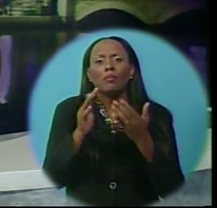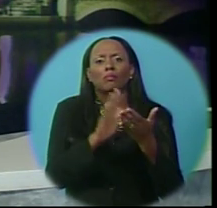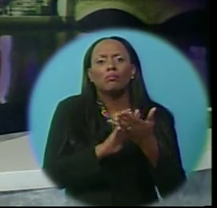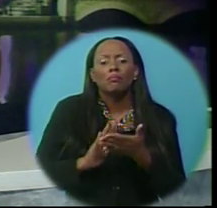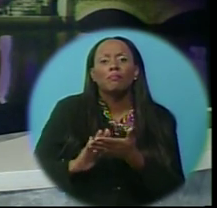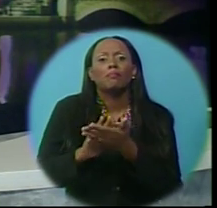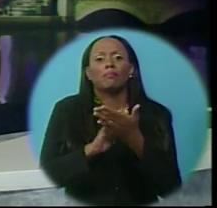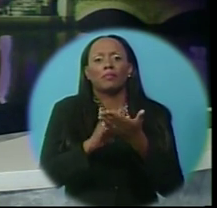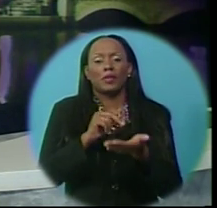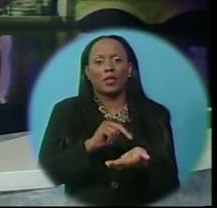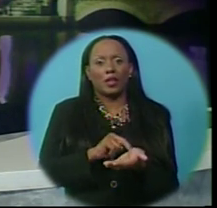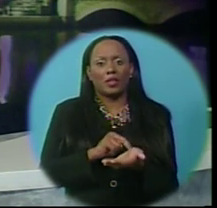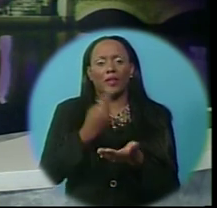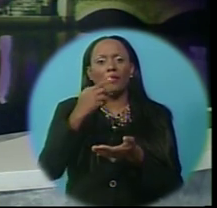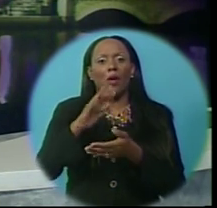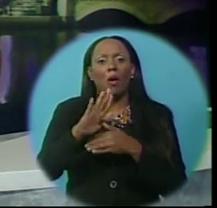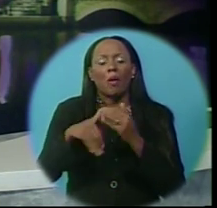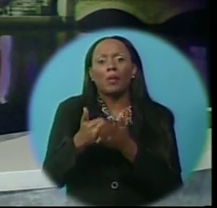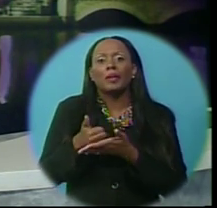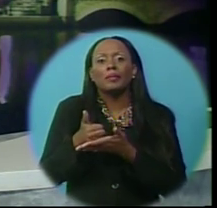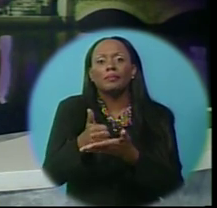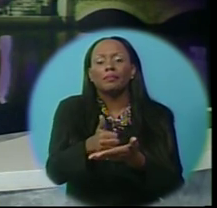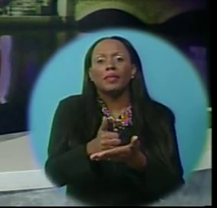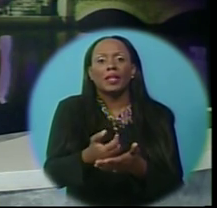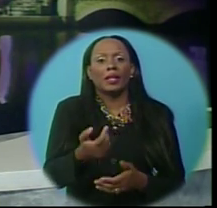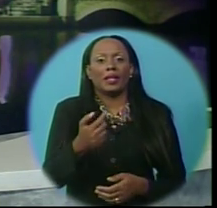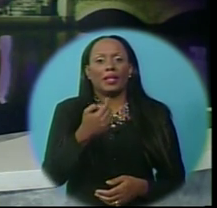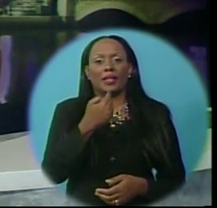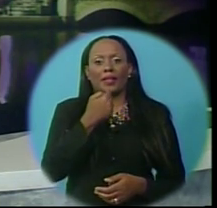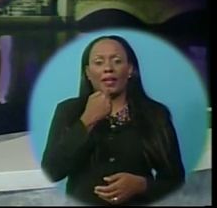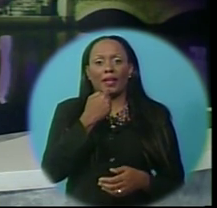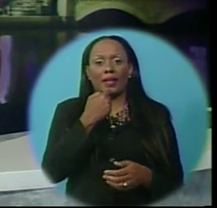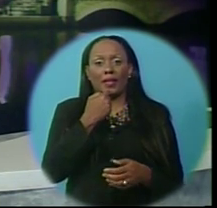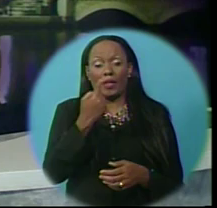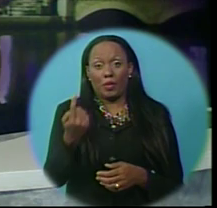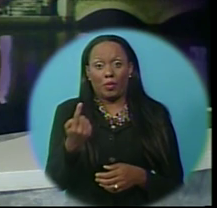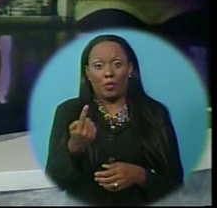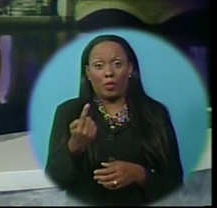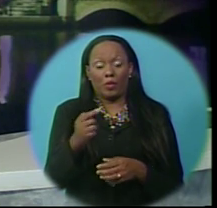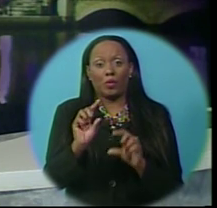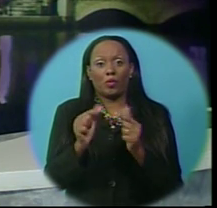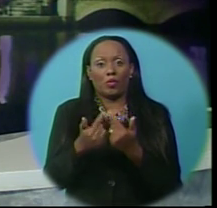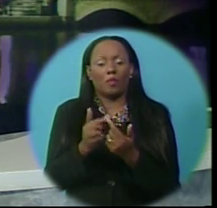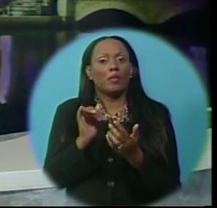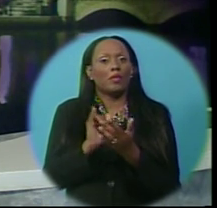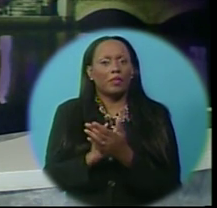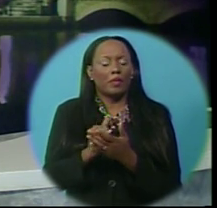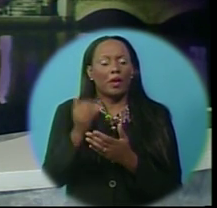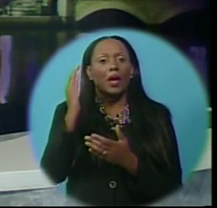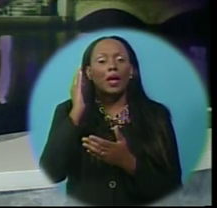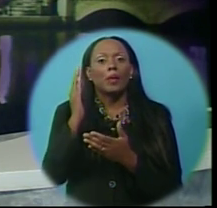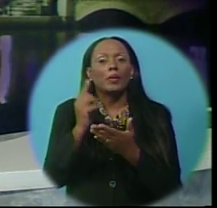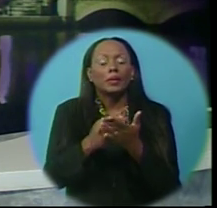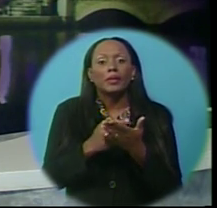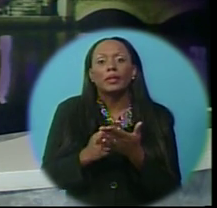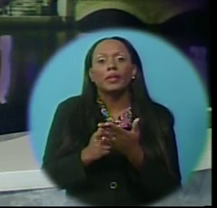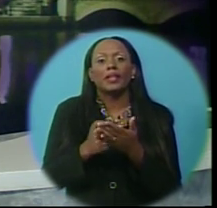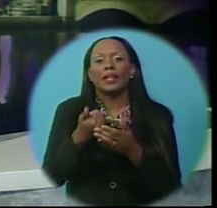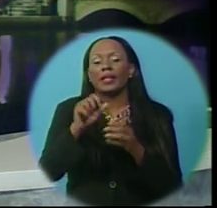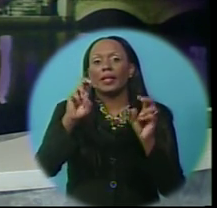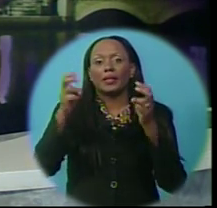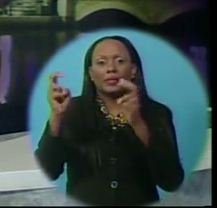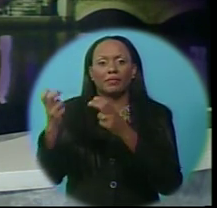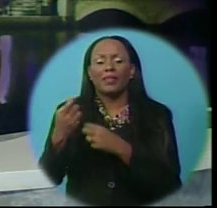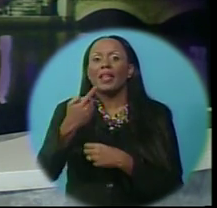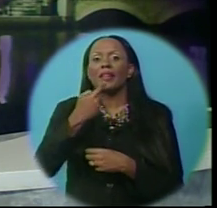their contribution to this sector. He assured the BNA their concerns will be addressed. Mr. Boyce says the future of nursing is